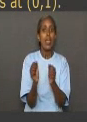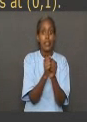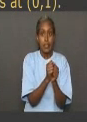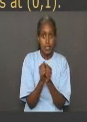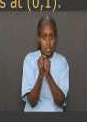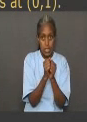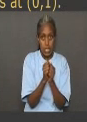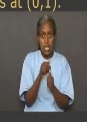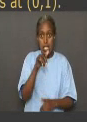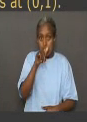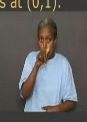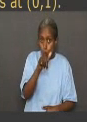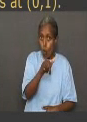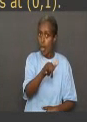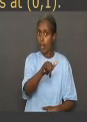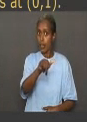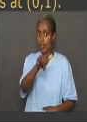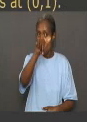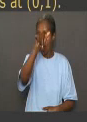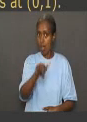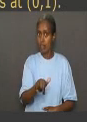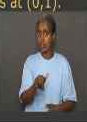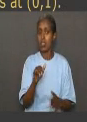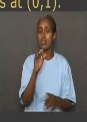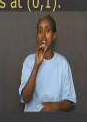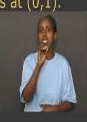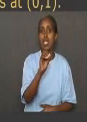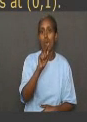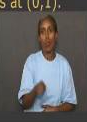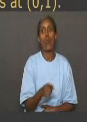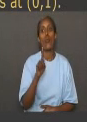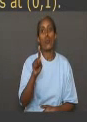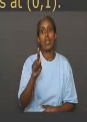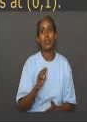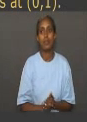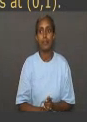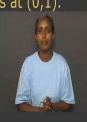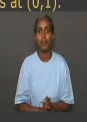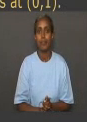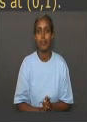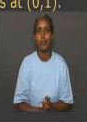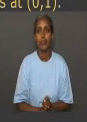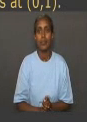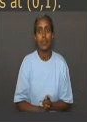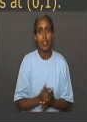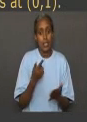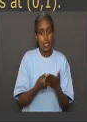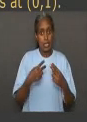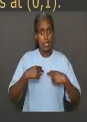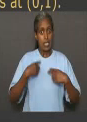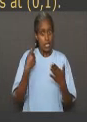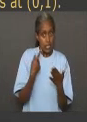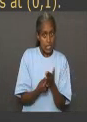intercepts the y-axis at 0, 1. It has this